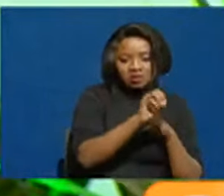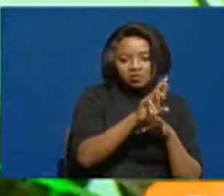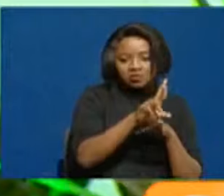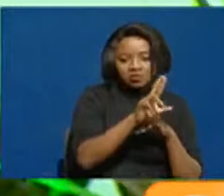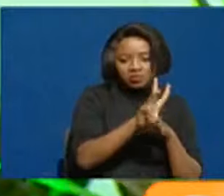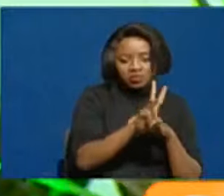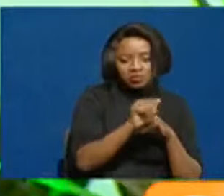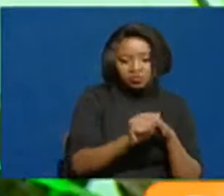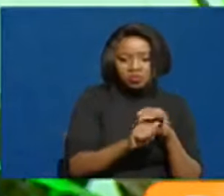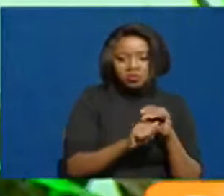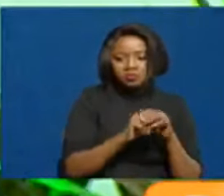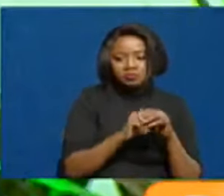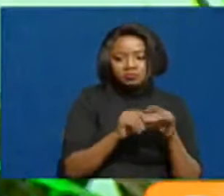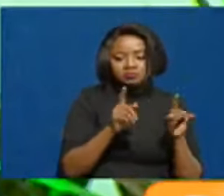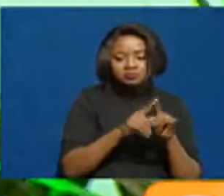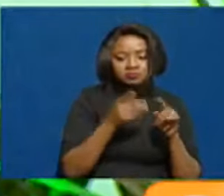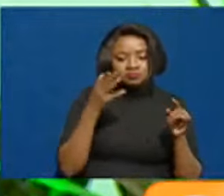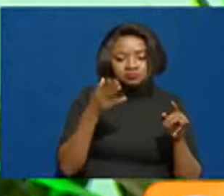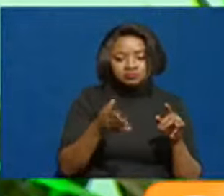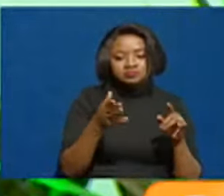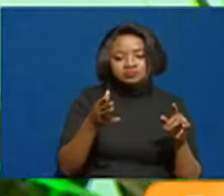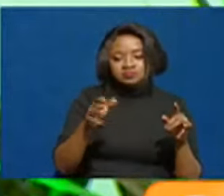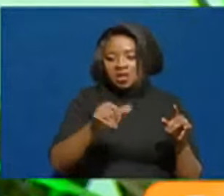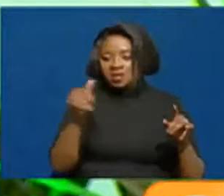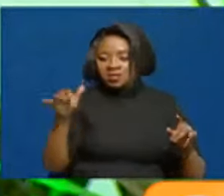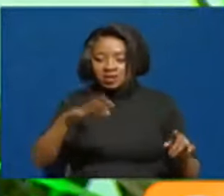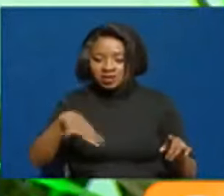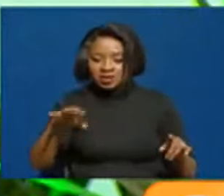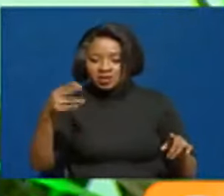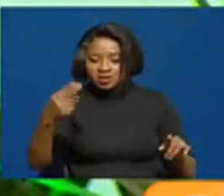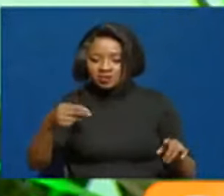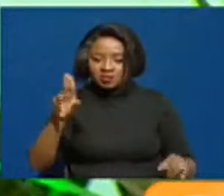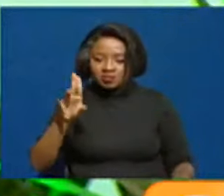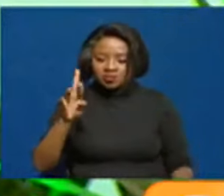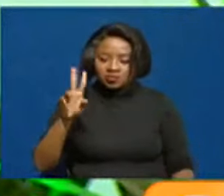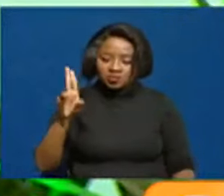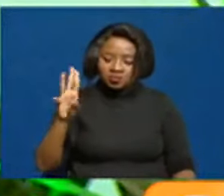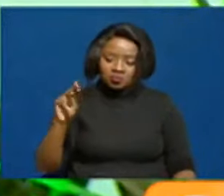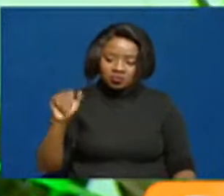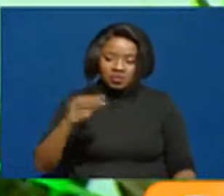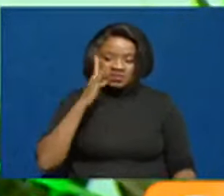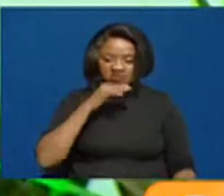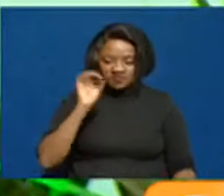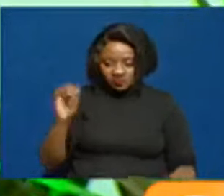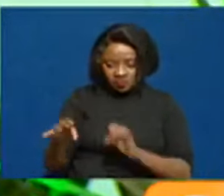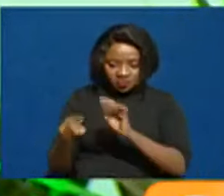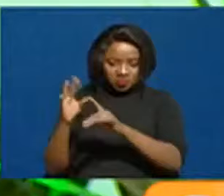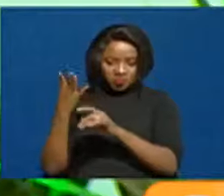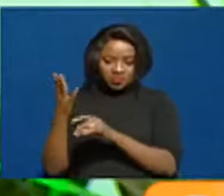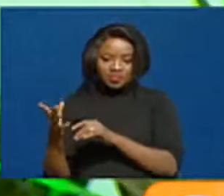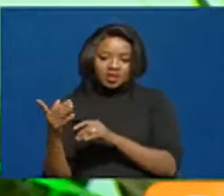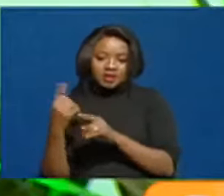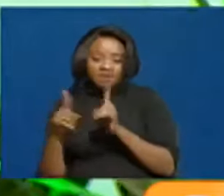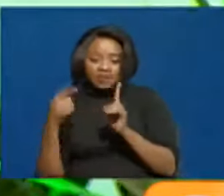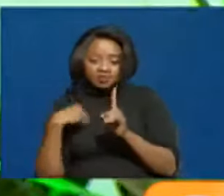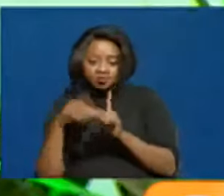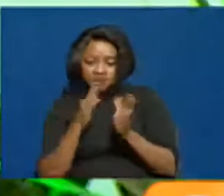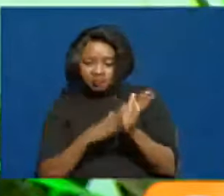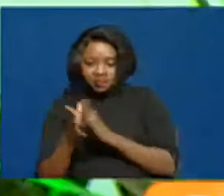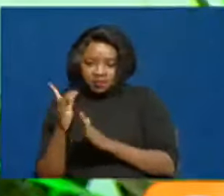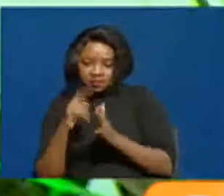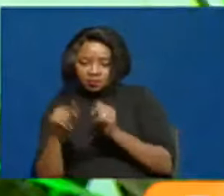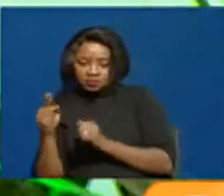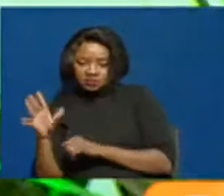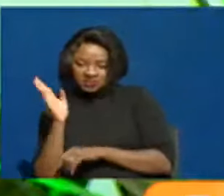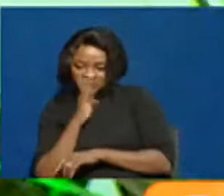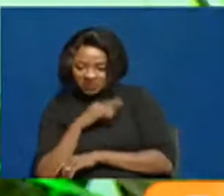now, again, in the dump site in Uruma, we are going to have waste to be like what the